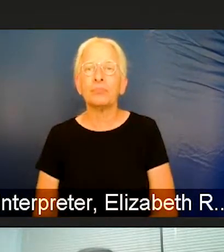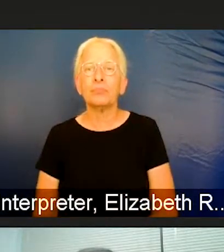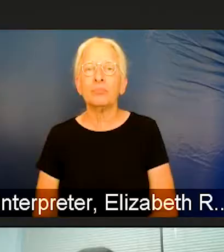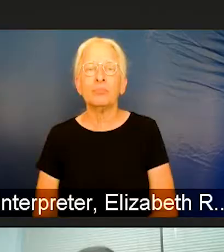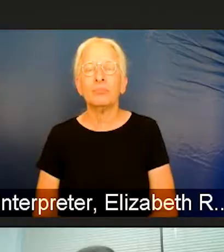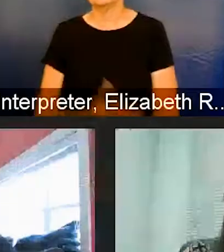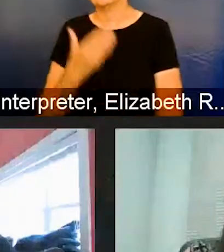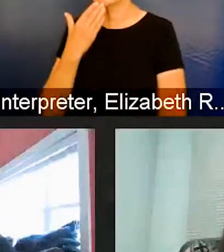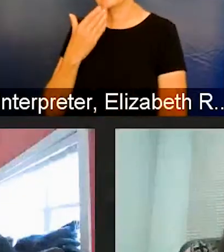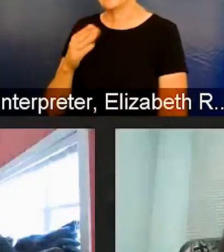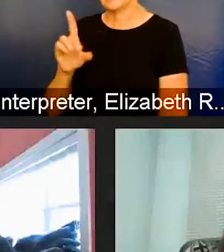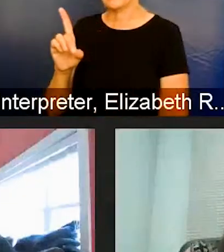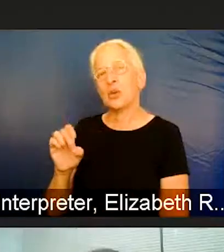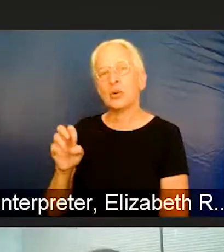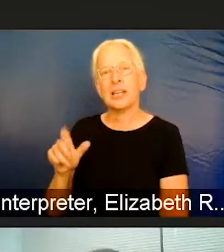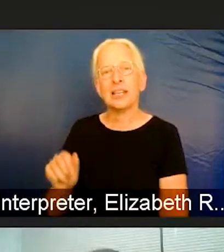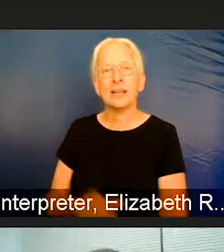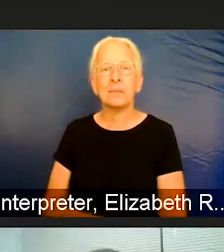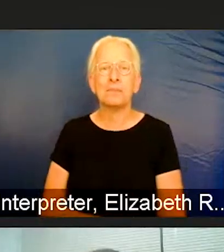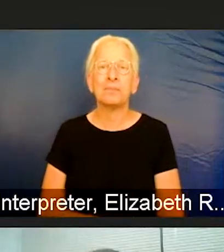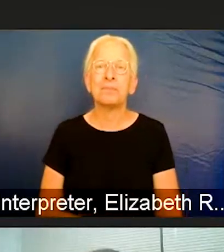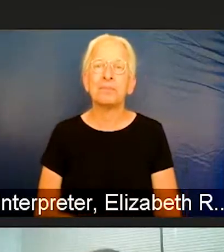Thank you, Delia.